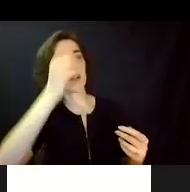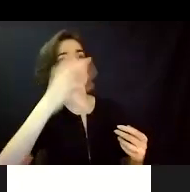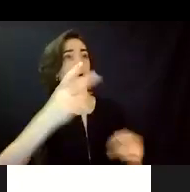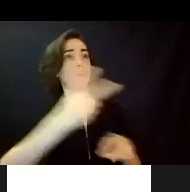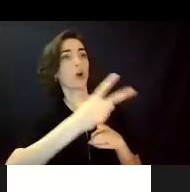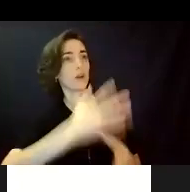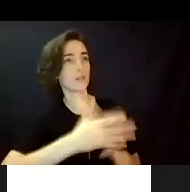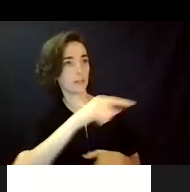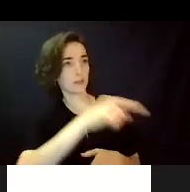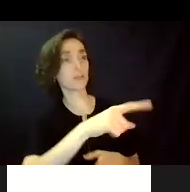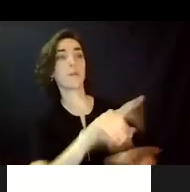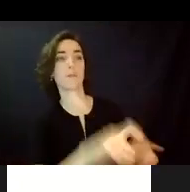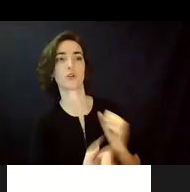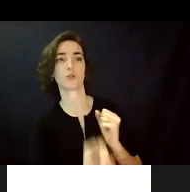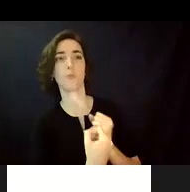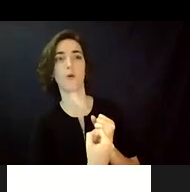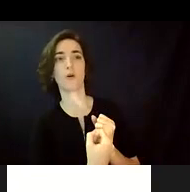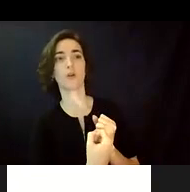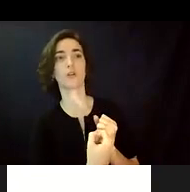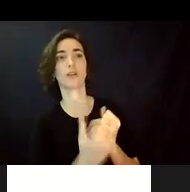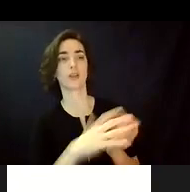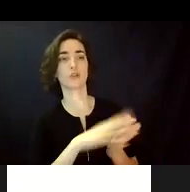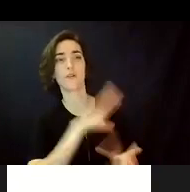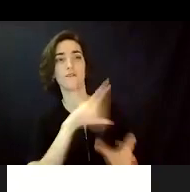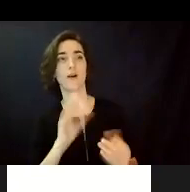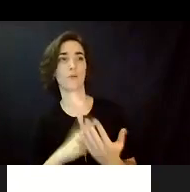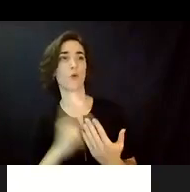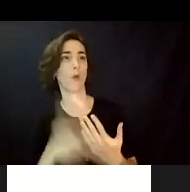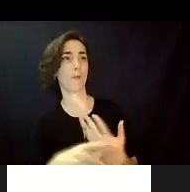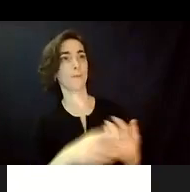student to participate in our program as well.